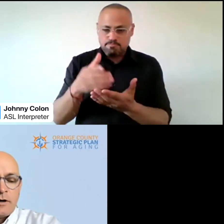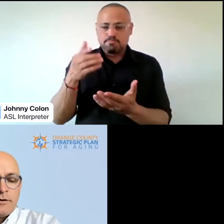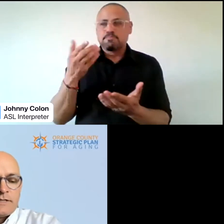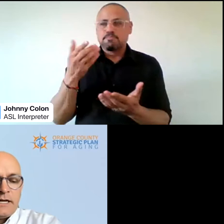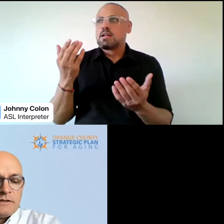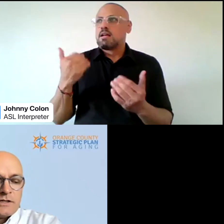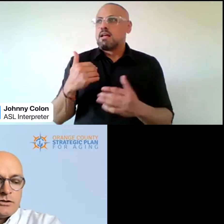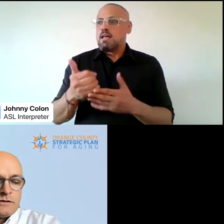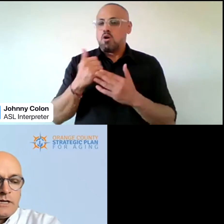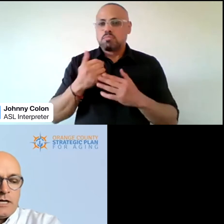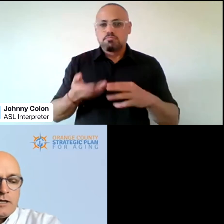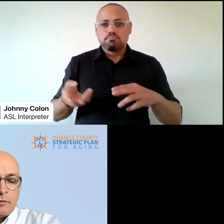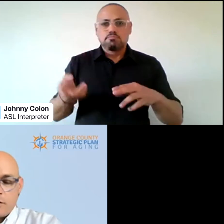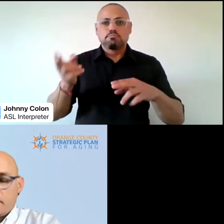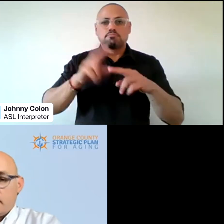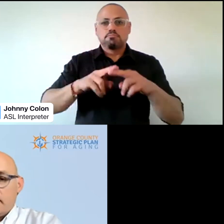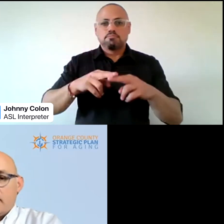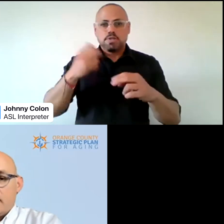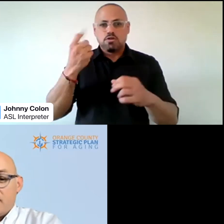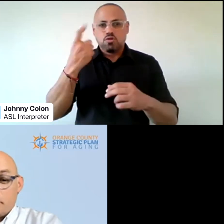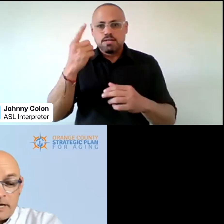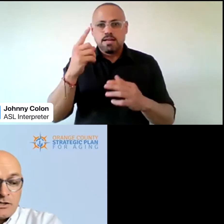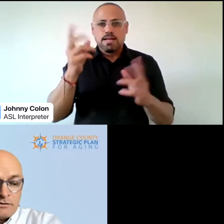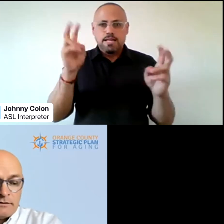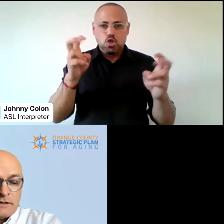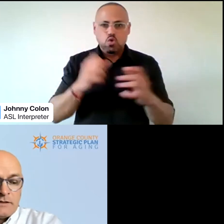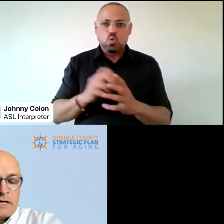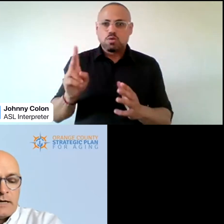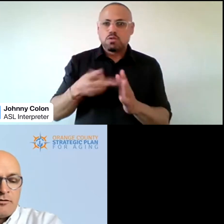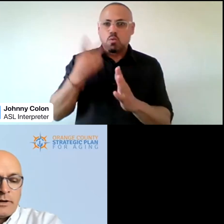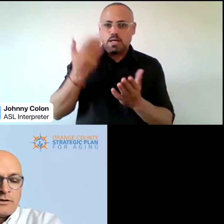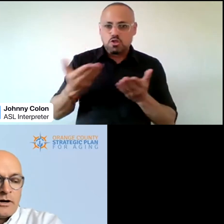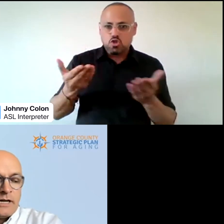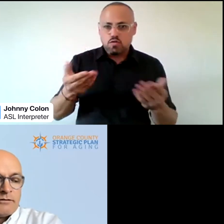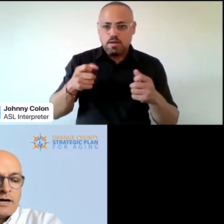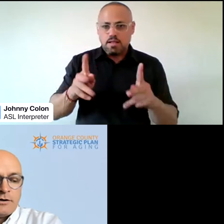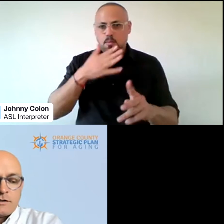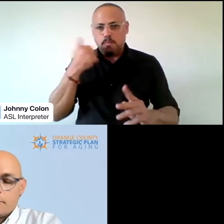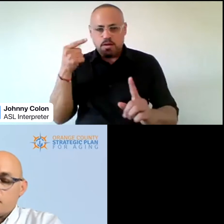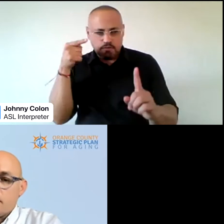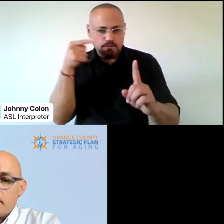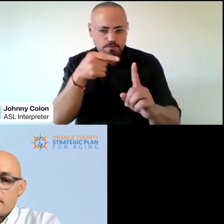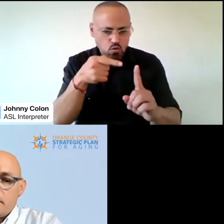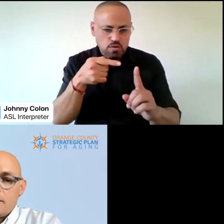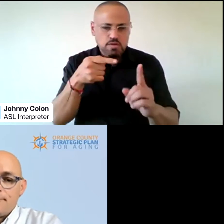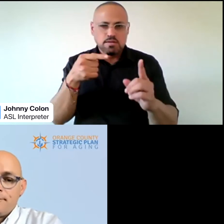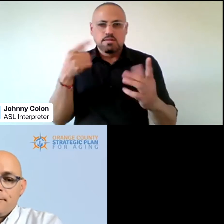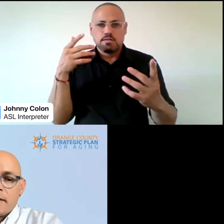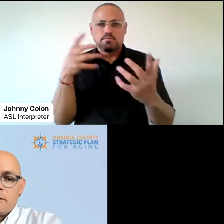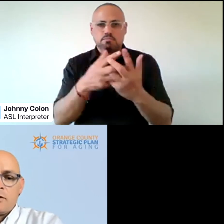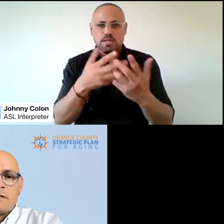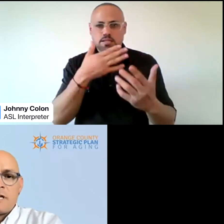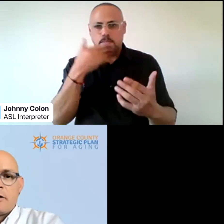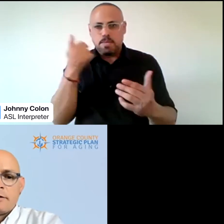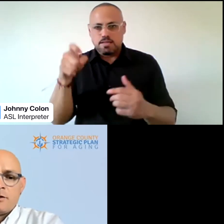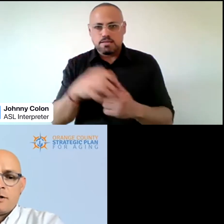our understanding of these issues, the provision and duplication of services, and allow for better targeting of our efforts to reach the greatest in need. I'll